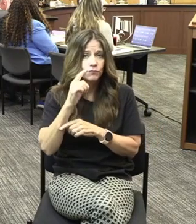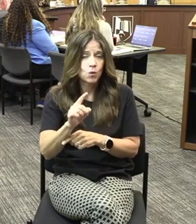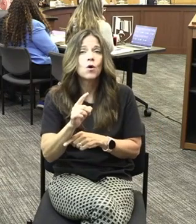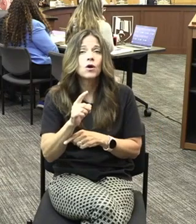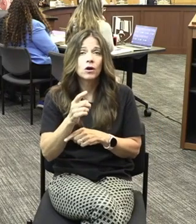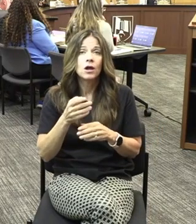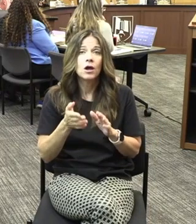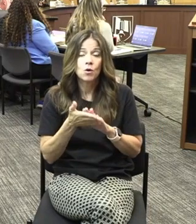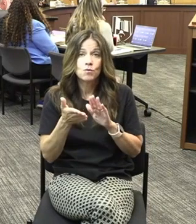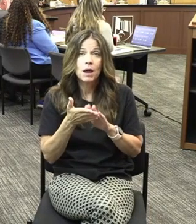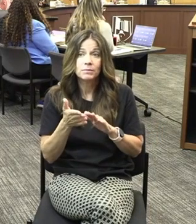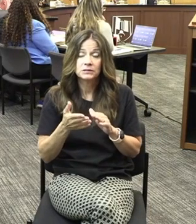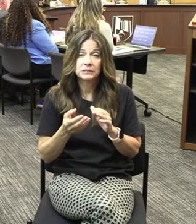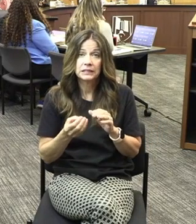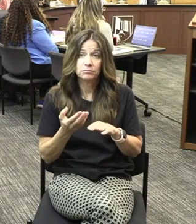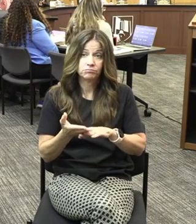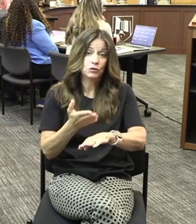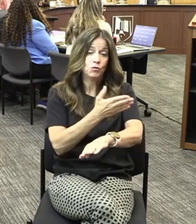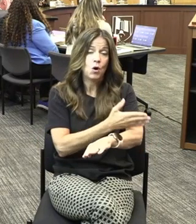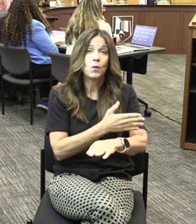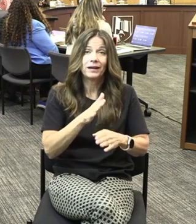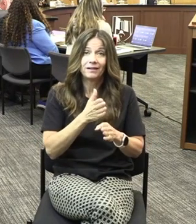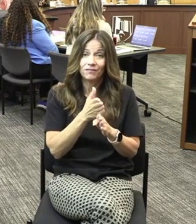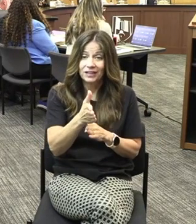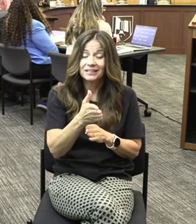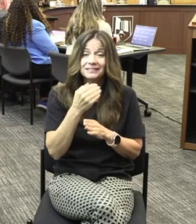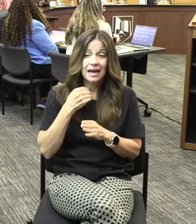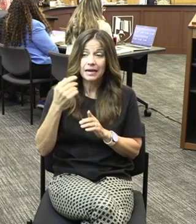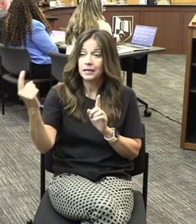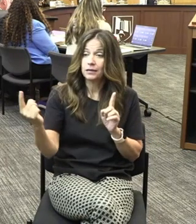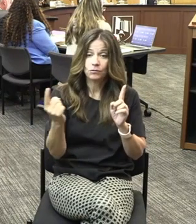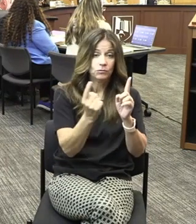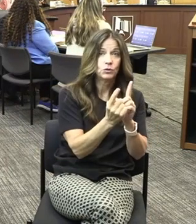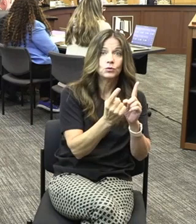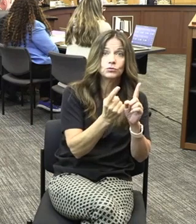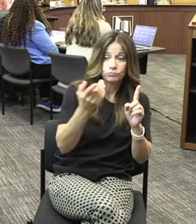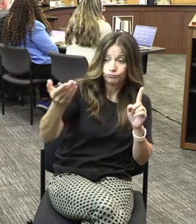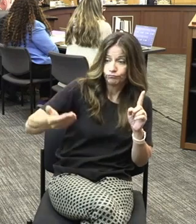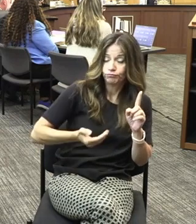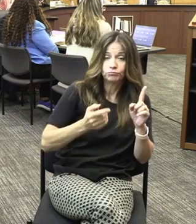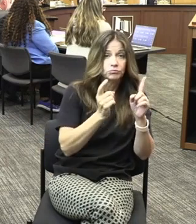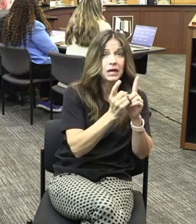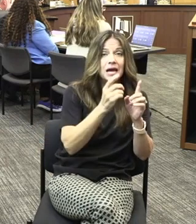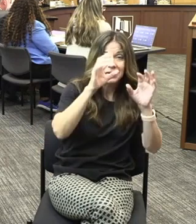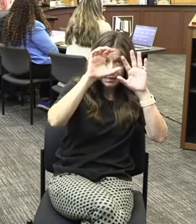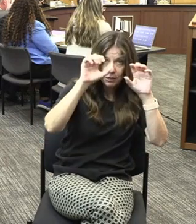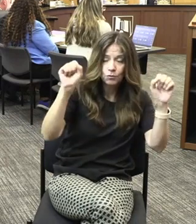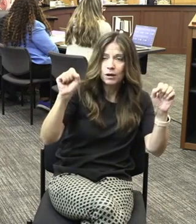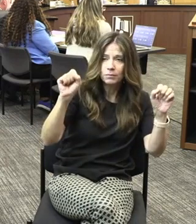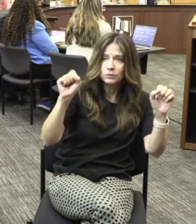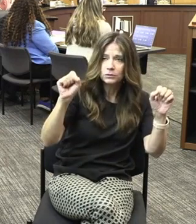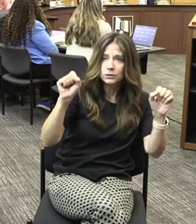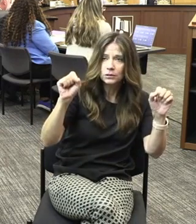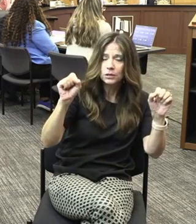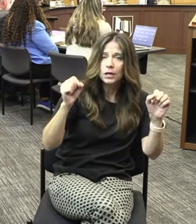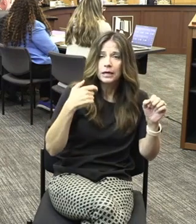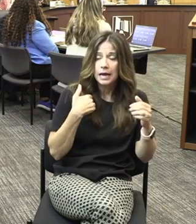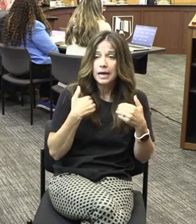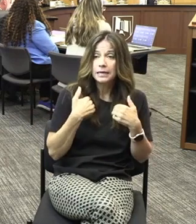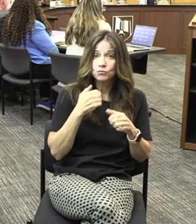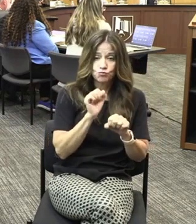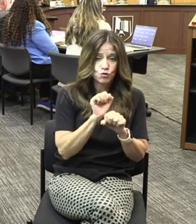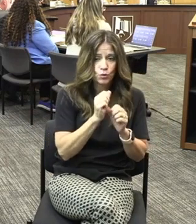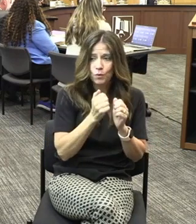growing field. I was able to introduce him to Dr. Numo. Surprisingly, Dr. Numo was already behind the scenes working with other people from